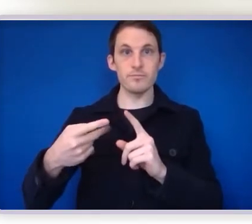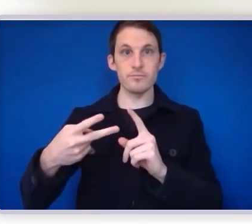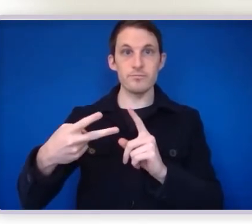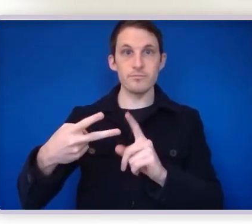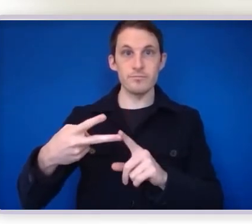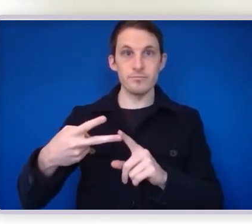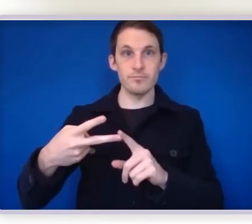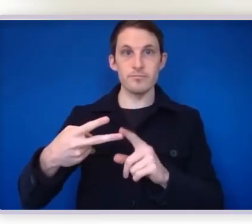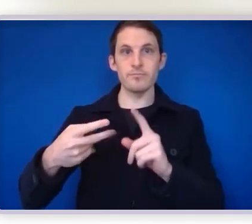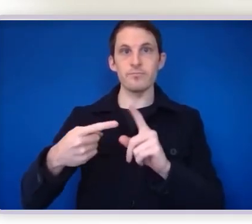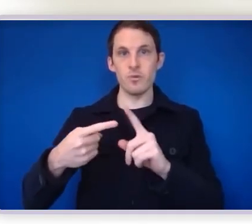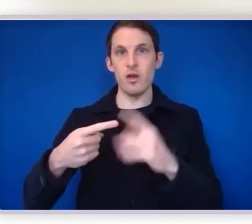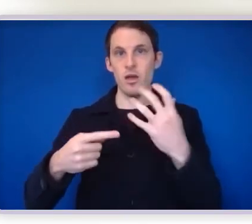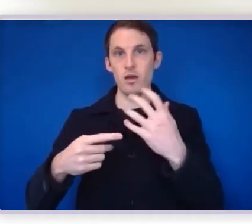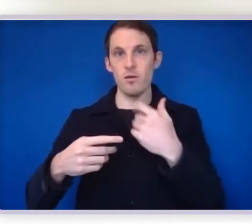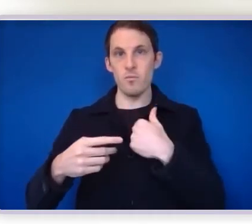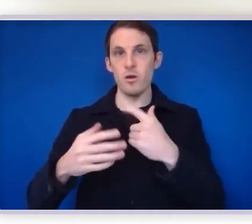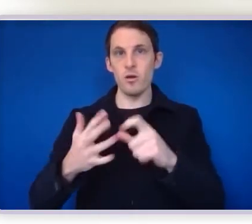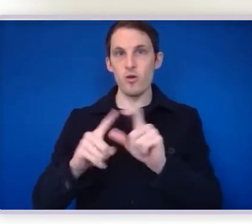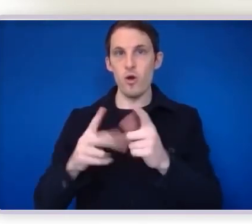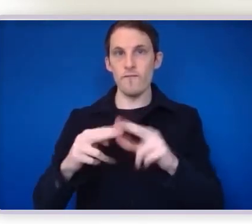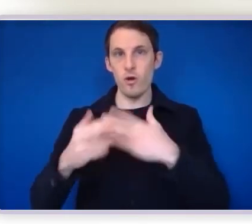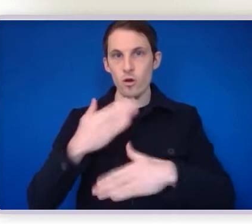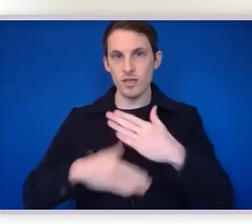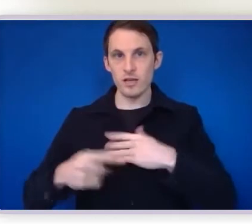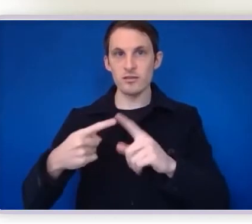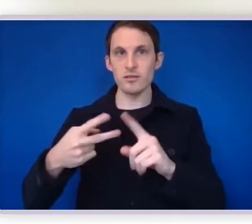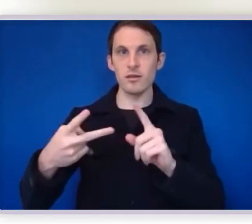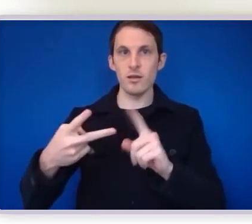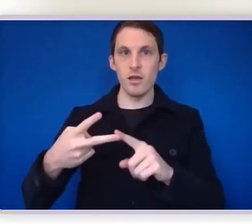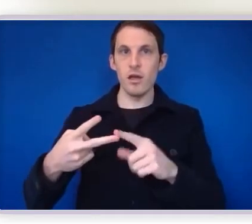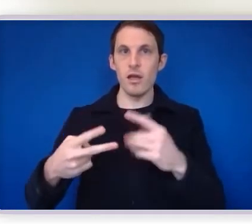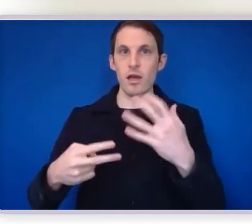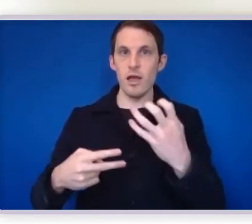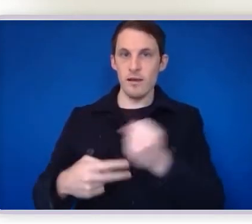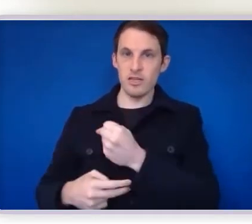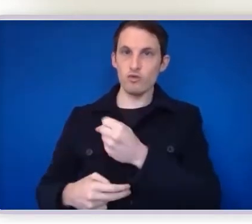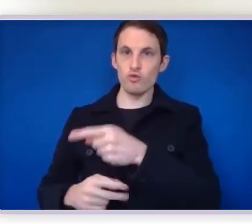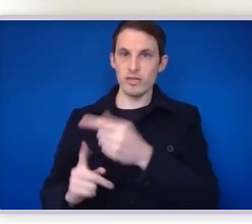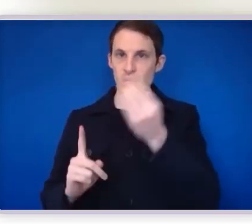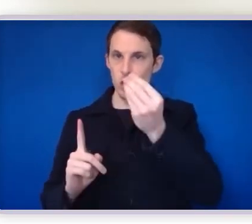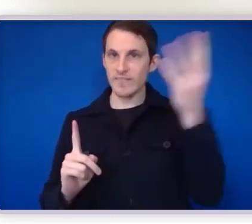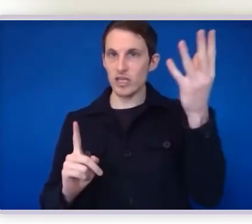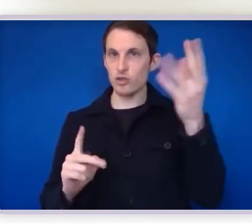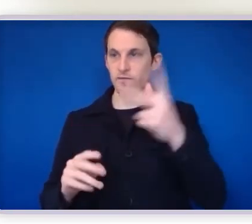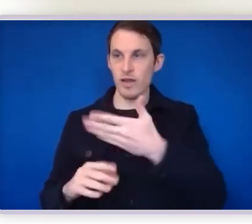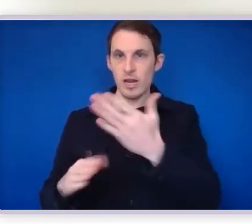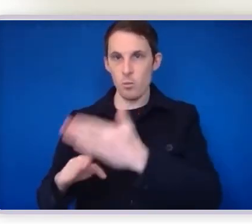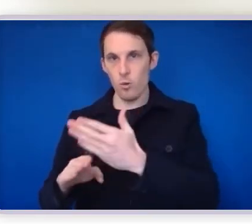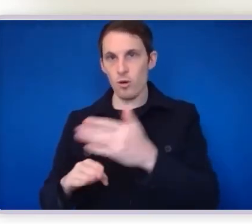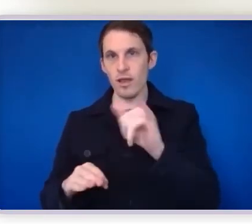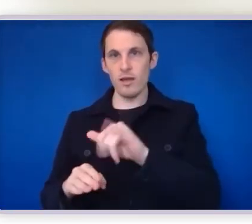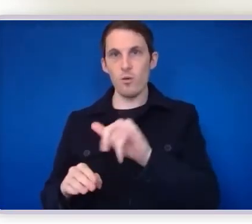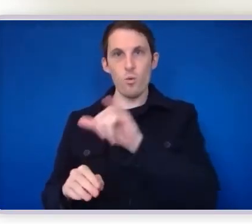Code of Conduct. There's a notification requirement for workers and services.